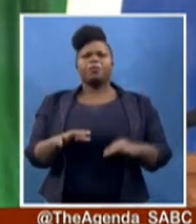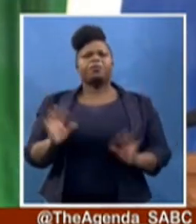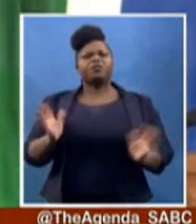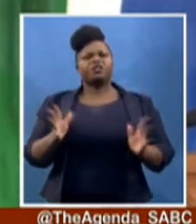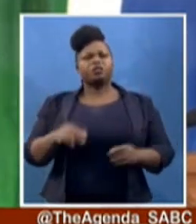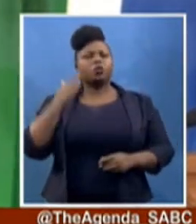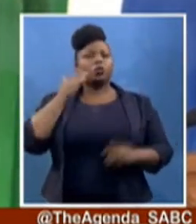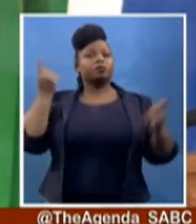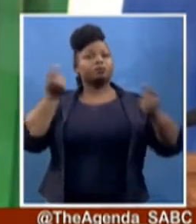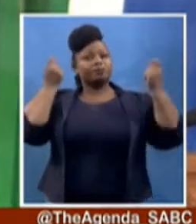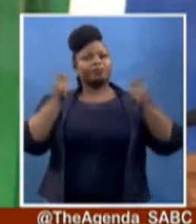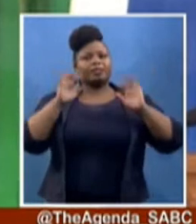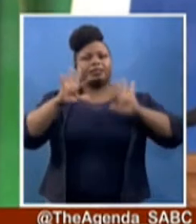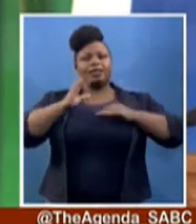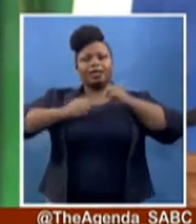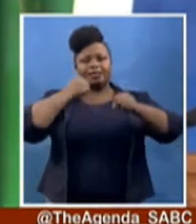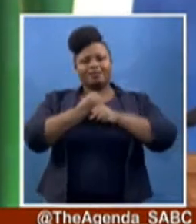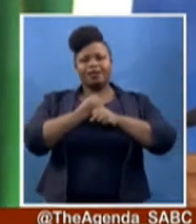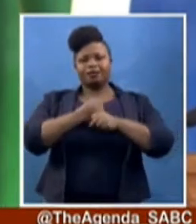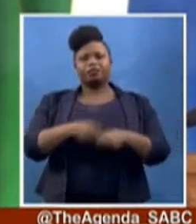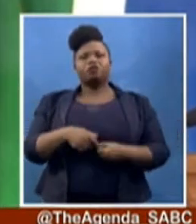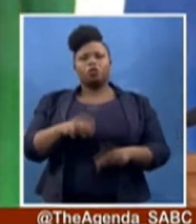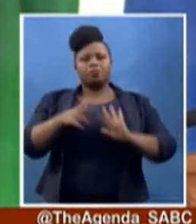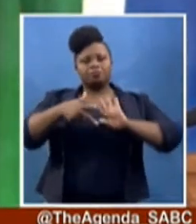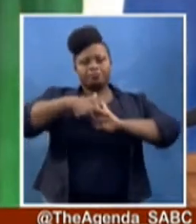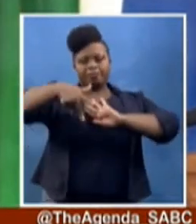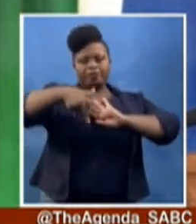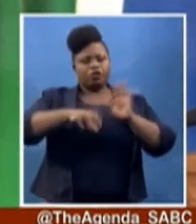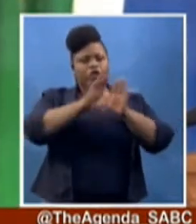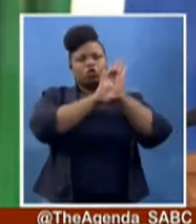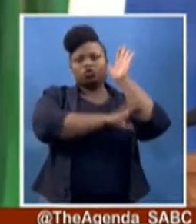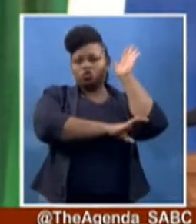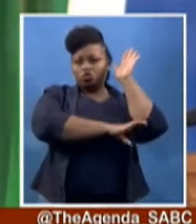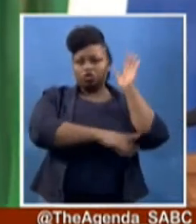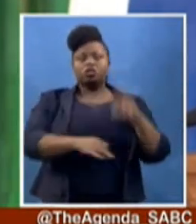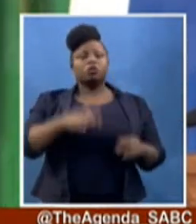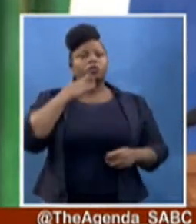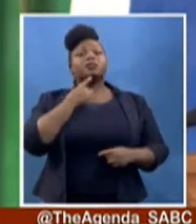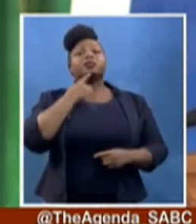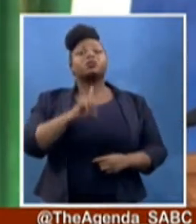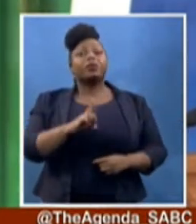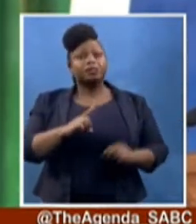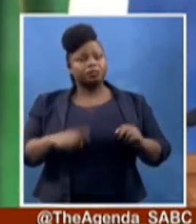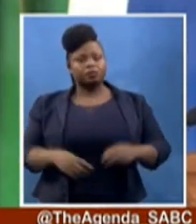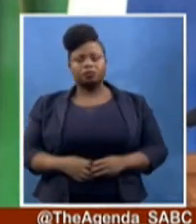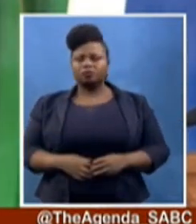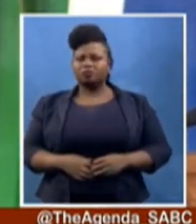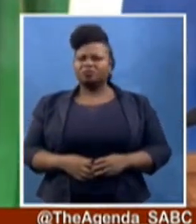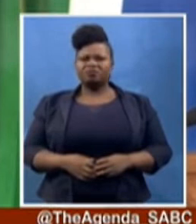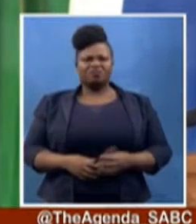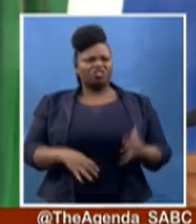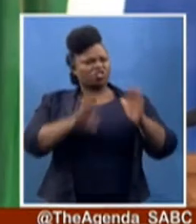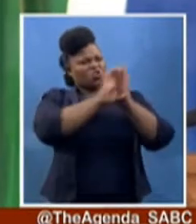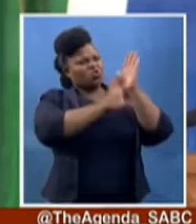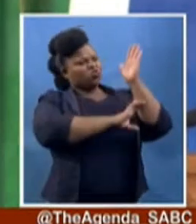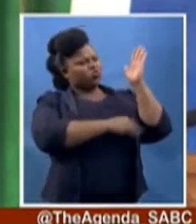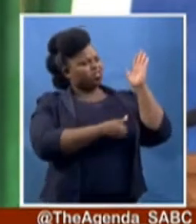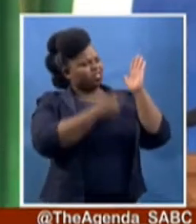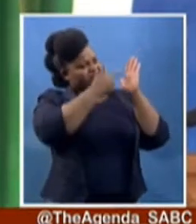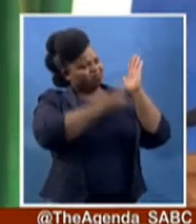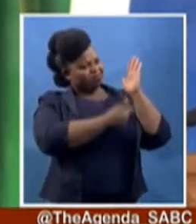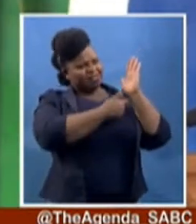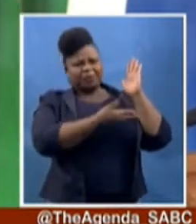the adoption of the Constitution, when he said, "Nowhere does the Constitution we celebrate provide that those who serve